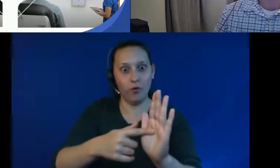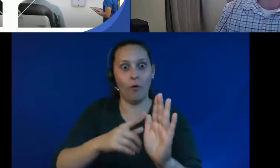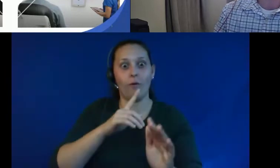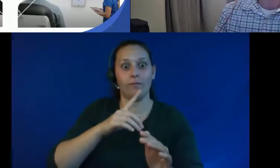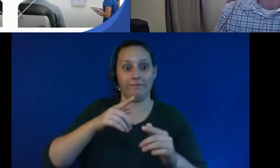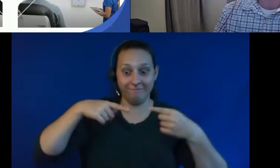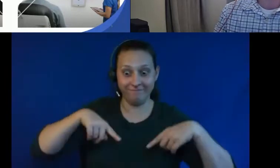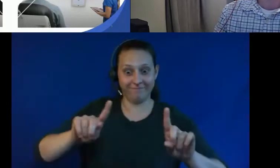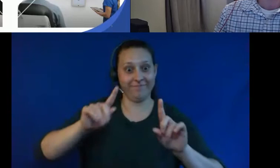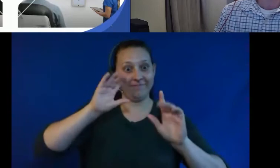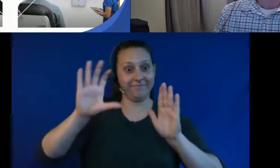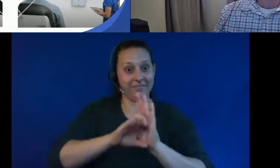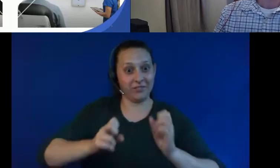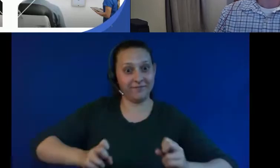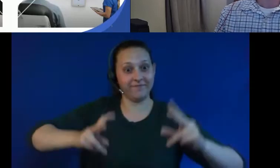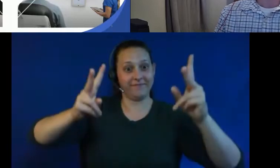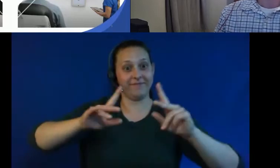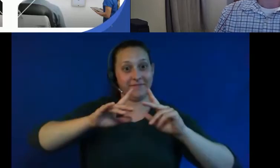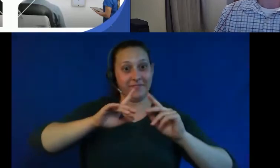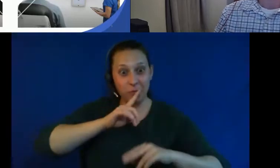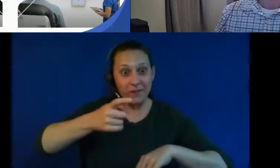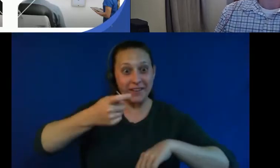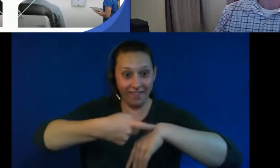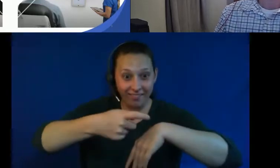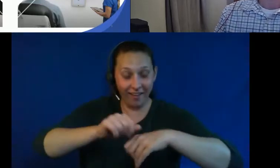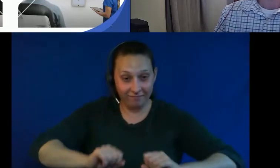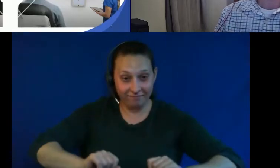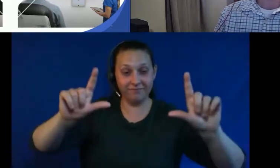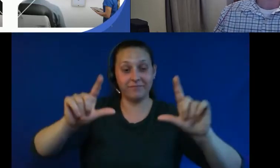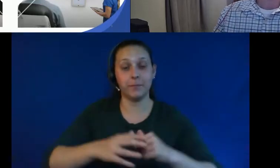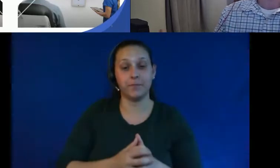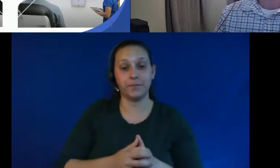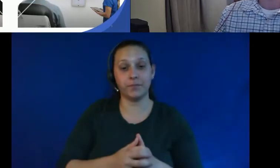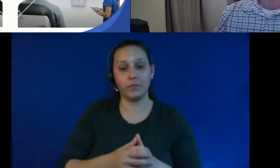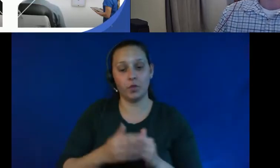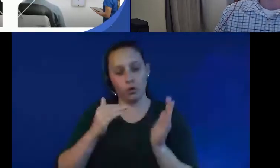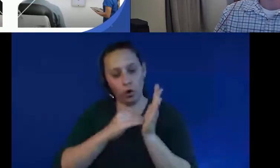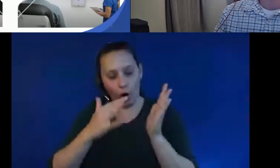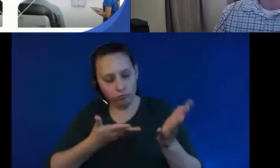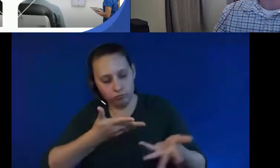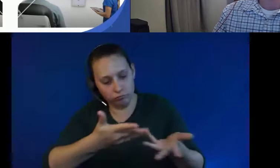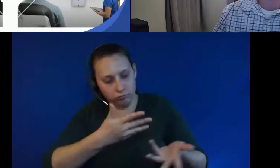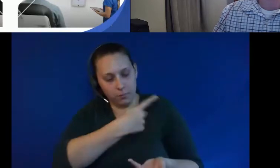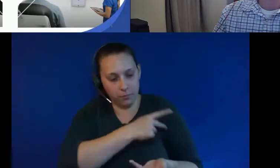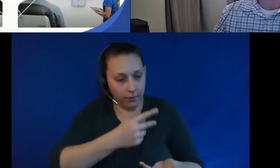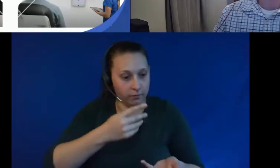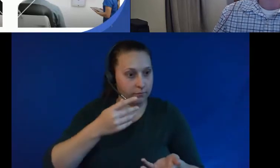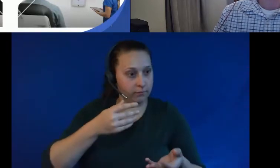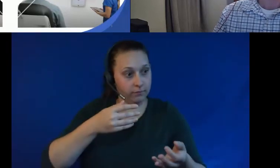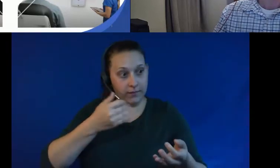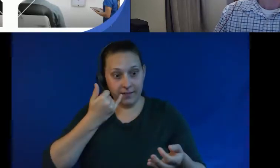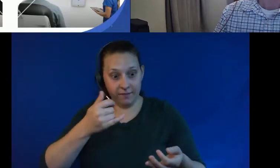health data in real time. The doctor then video conferences the patient and provides them with the necessary health plans and